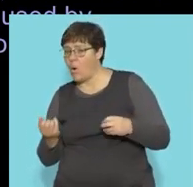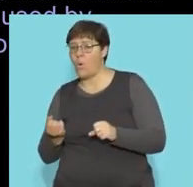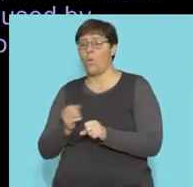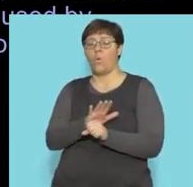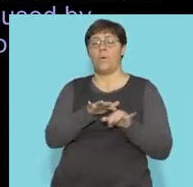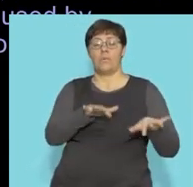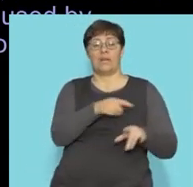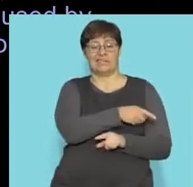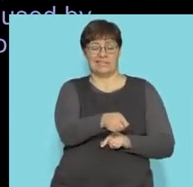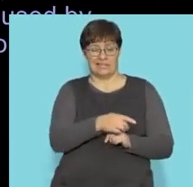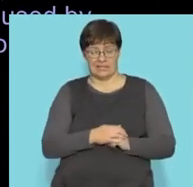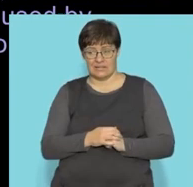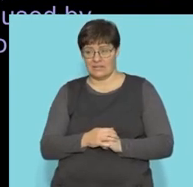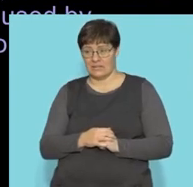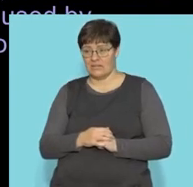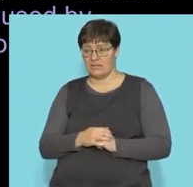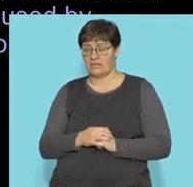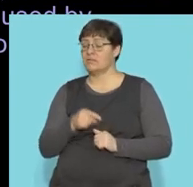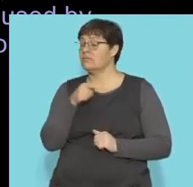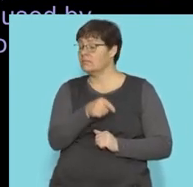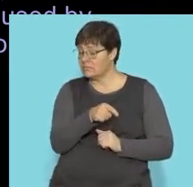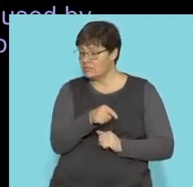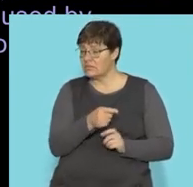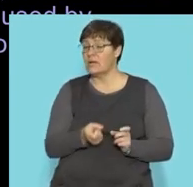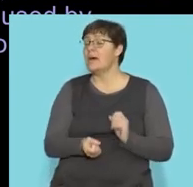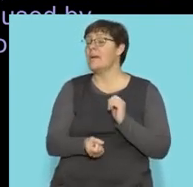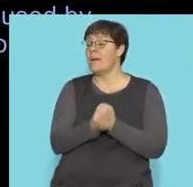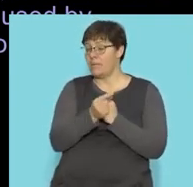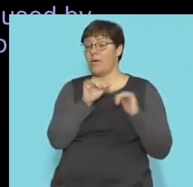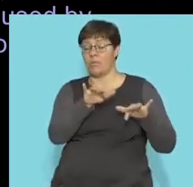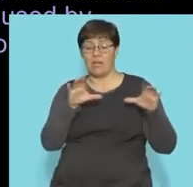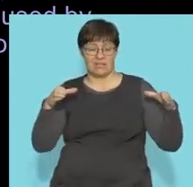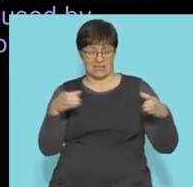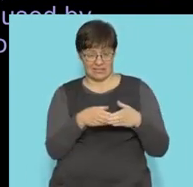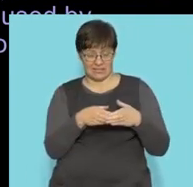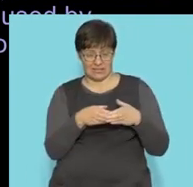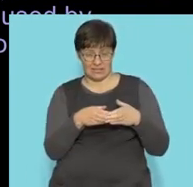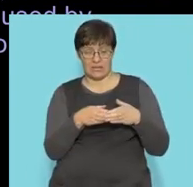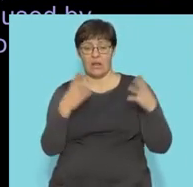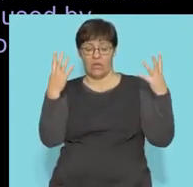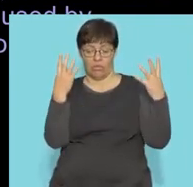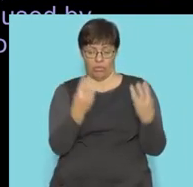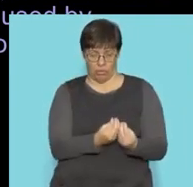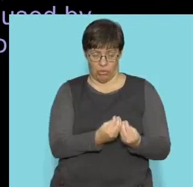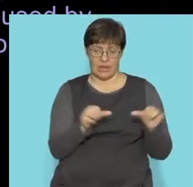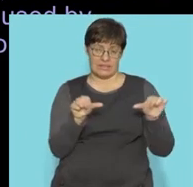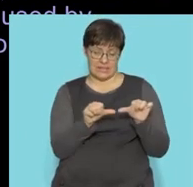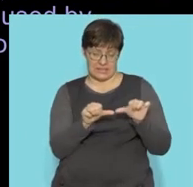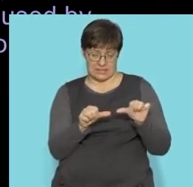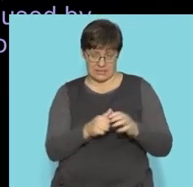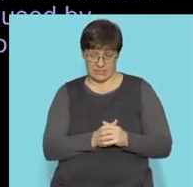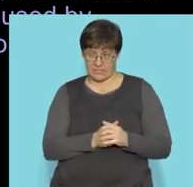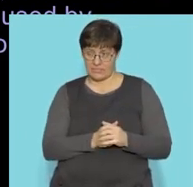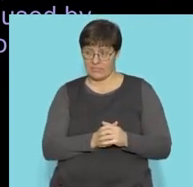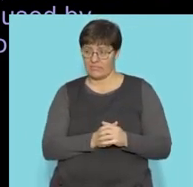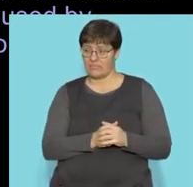population. Mortality causes the population to decrease in size.